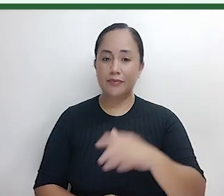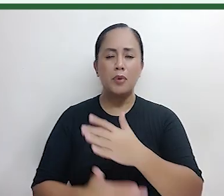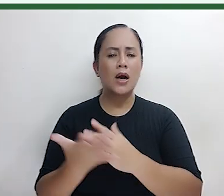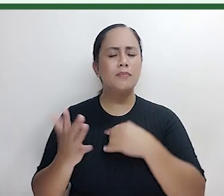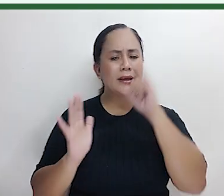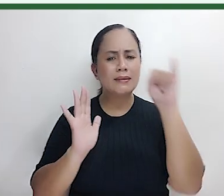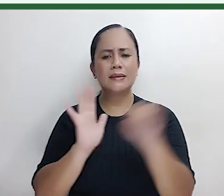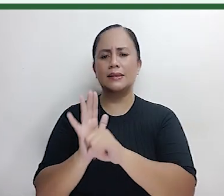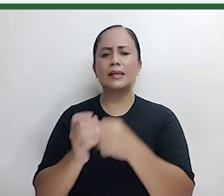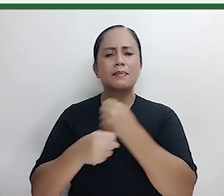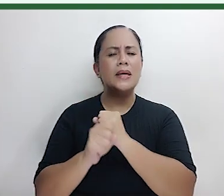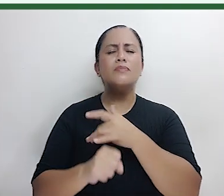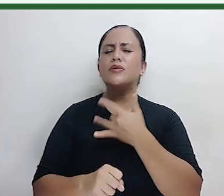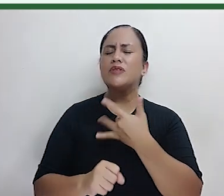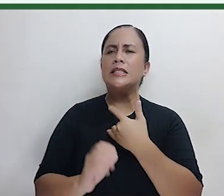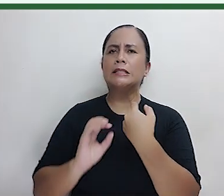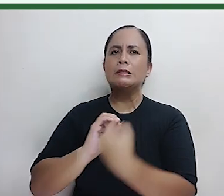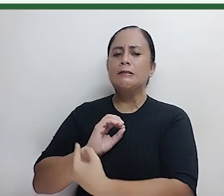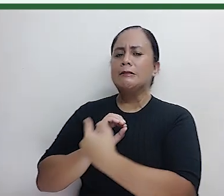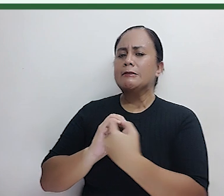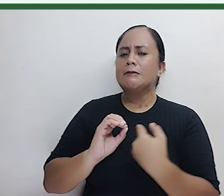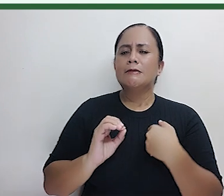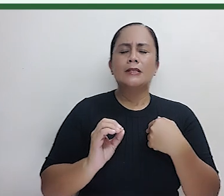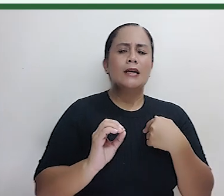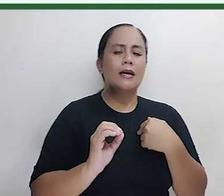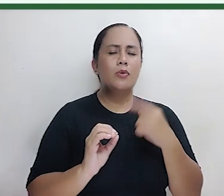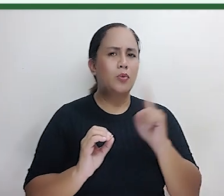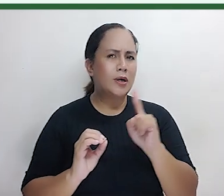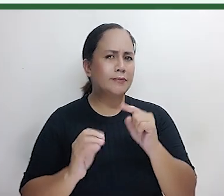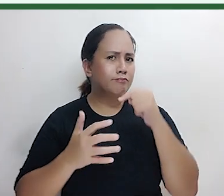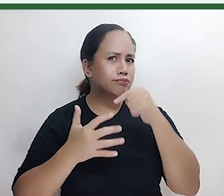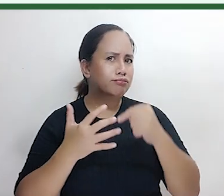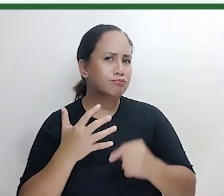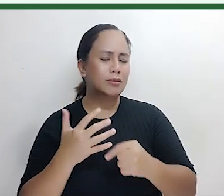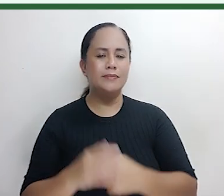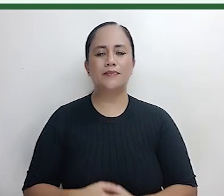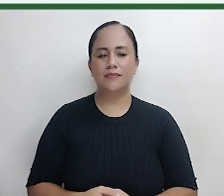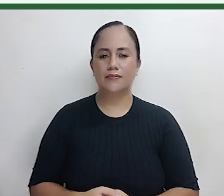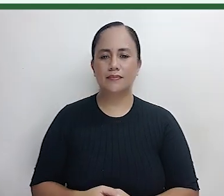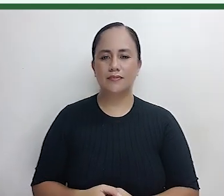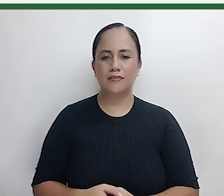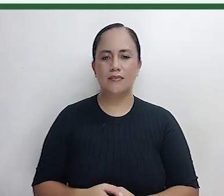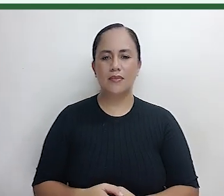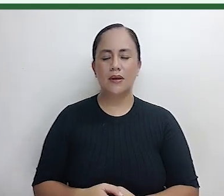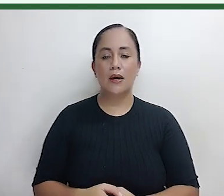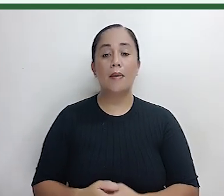Number 5. The part of my identity that makes me feel discriminated against is R.